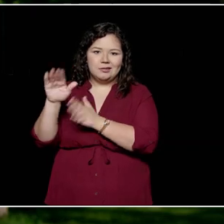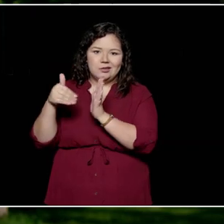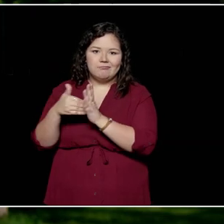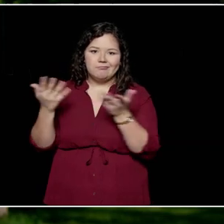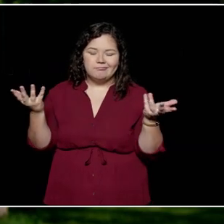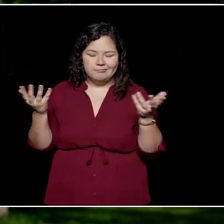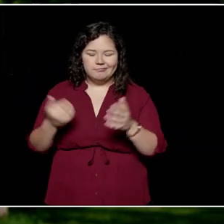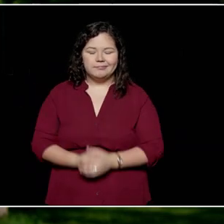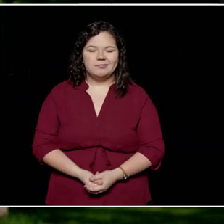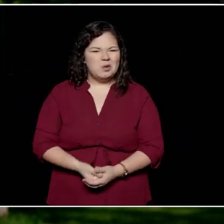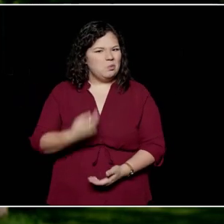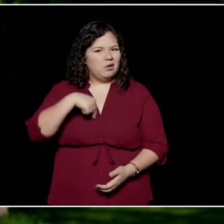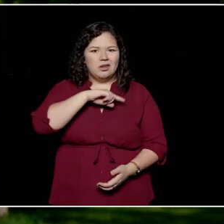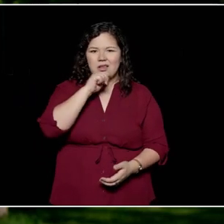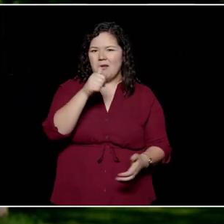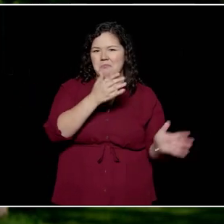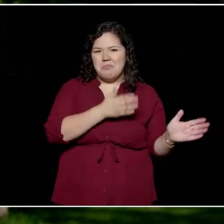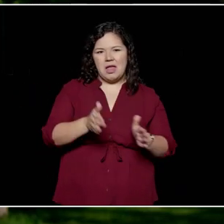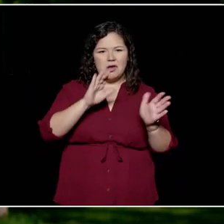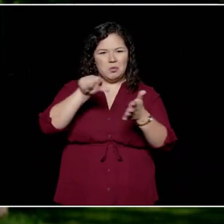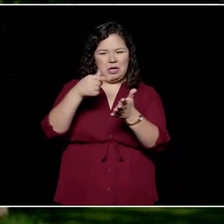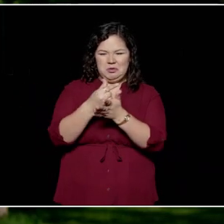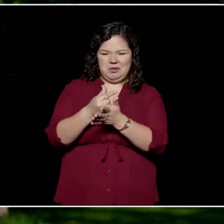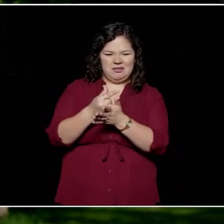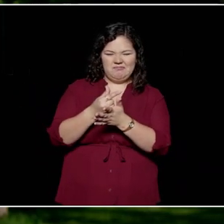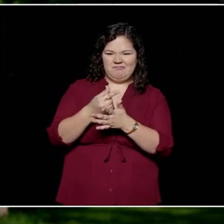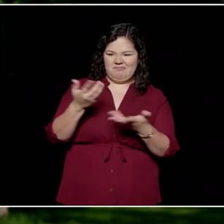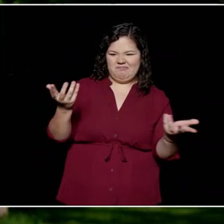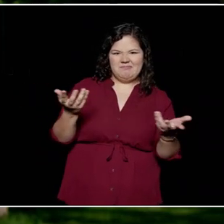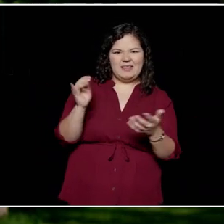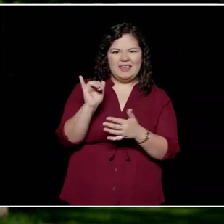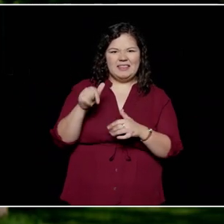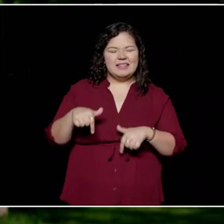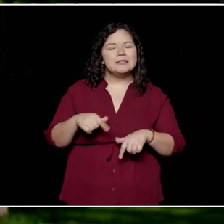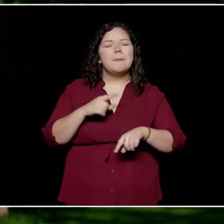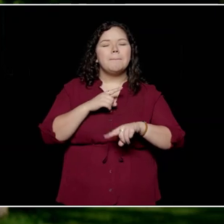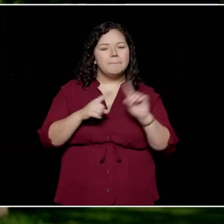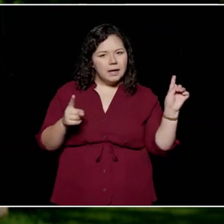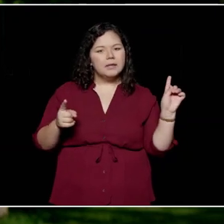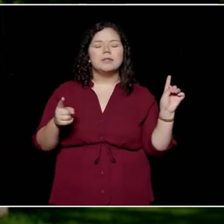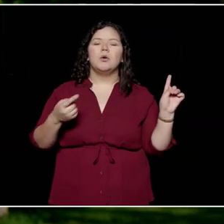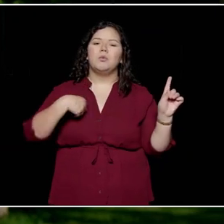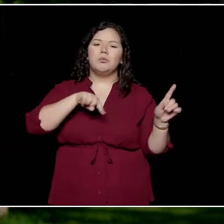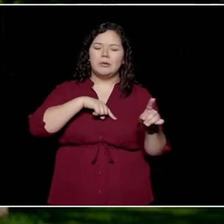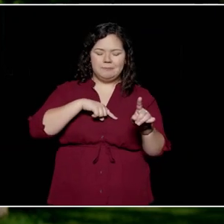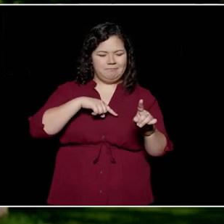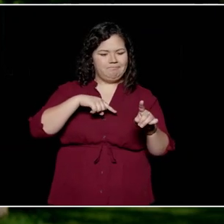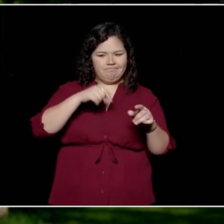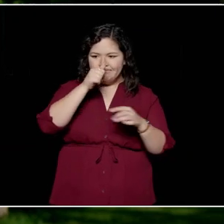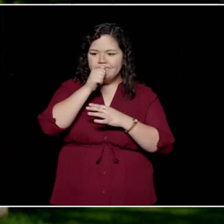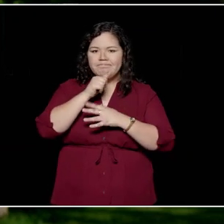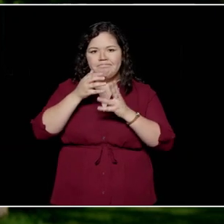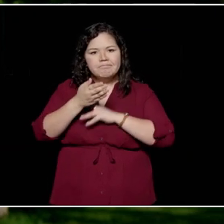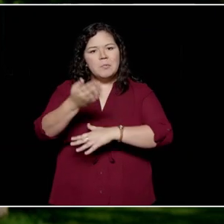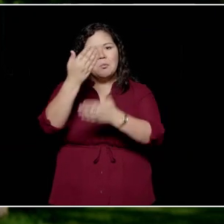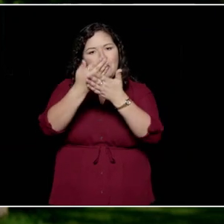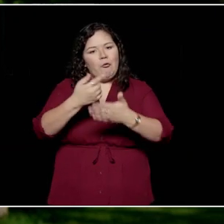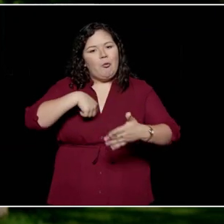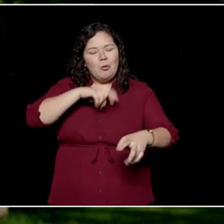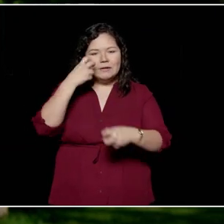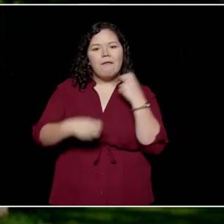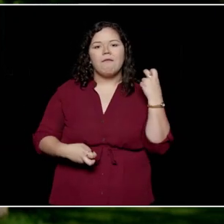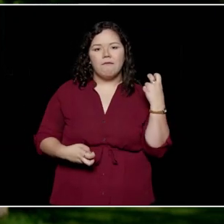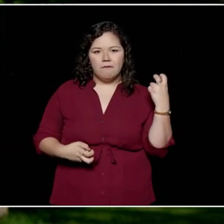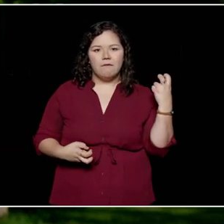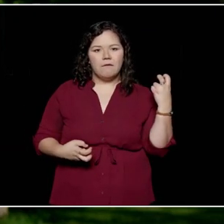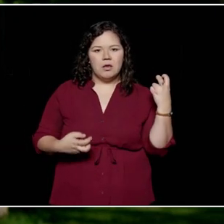of us chose this ending to our time at UBC, but we still finished strong. Gathered today, we are proof that the class of 2020 is